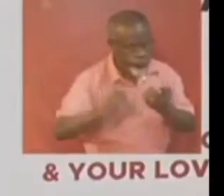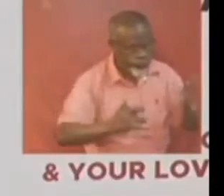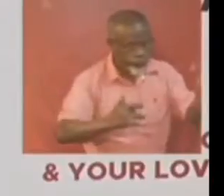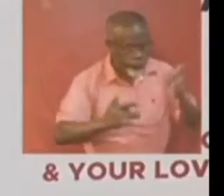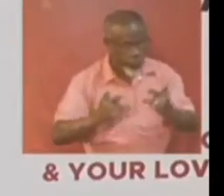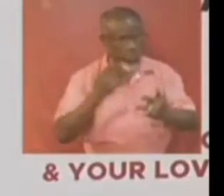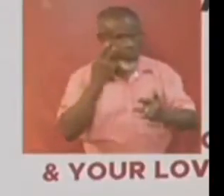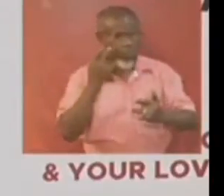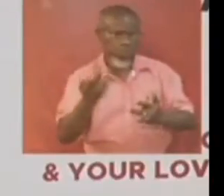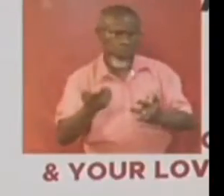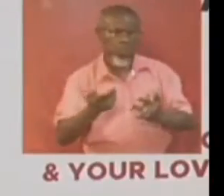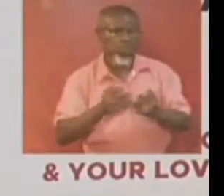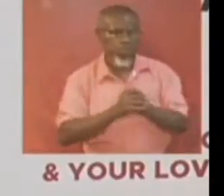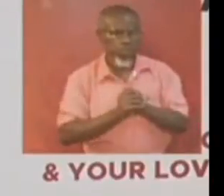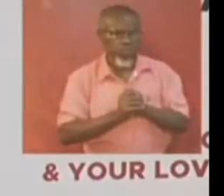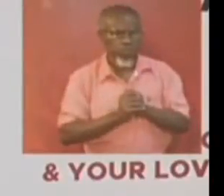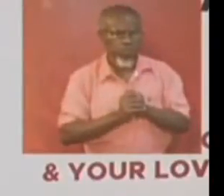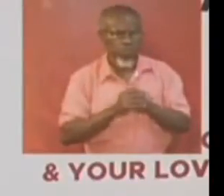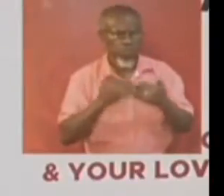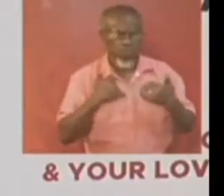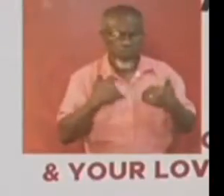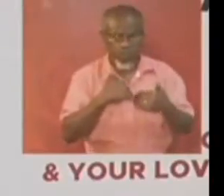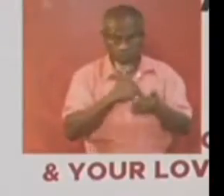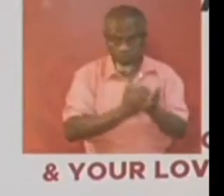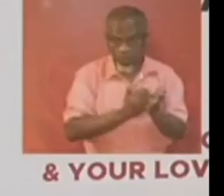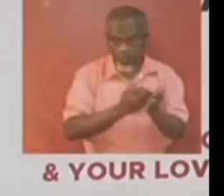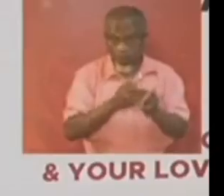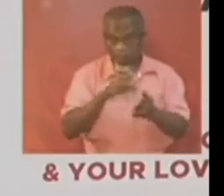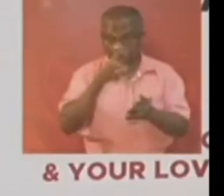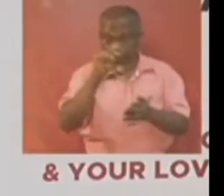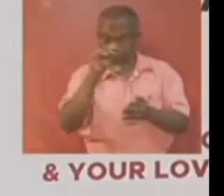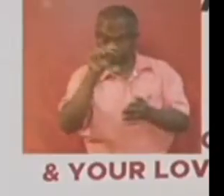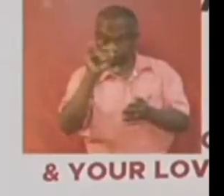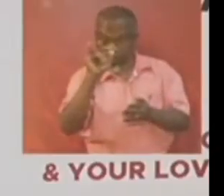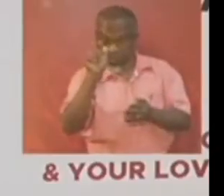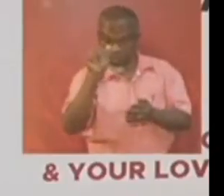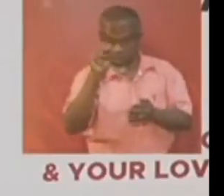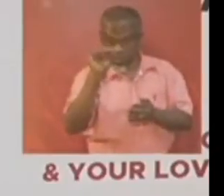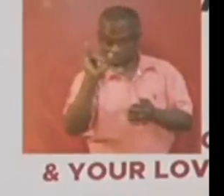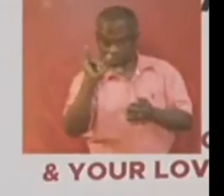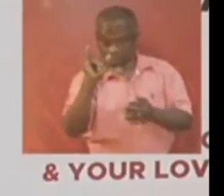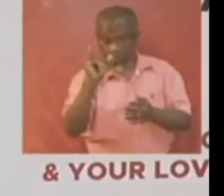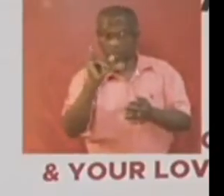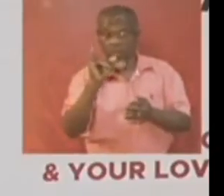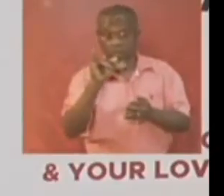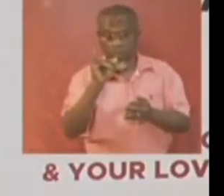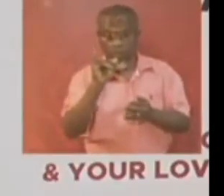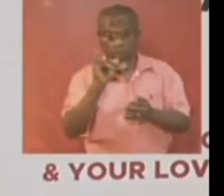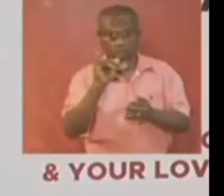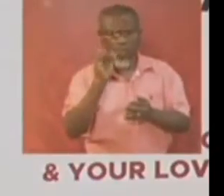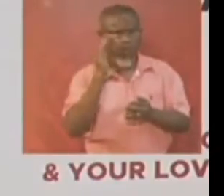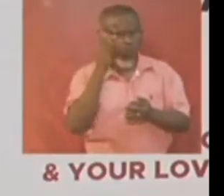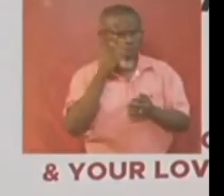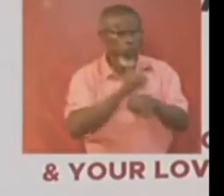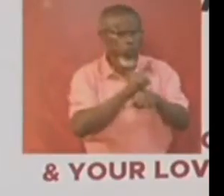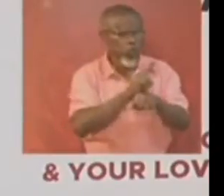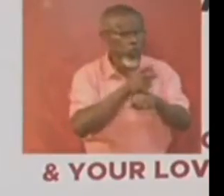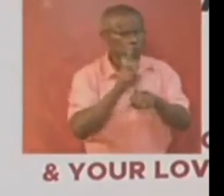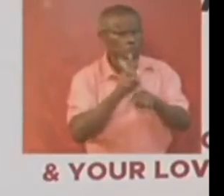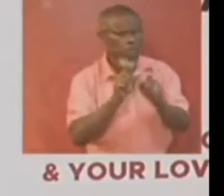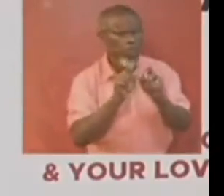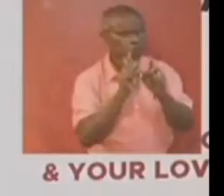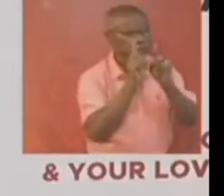returning nationals from Miami, and these persons will be accommodated in a mix of state and